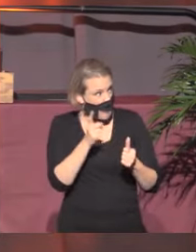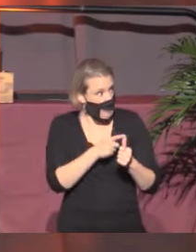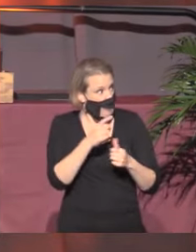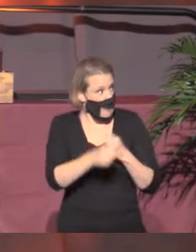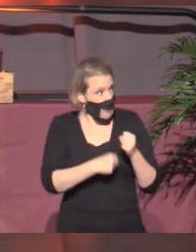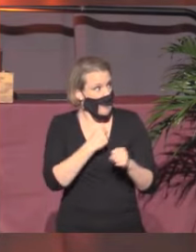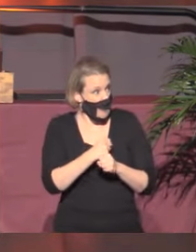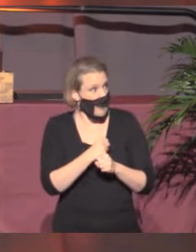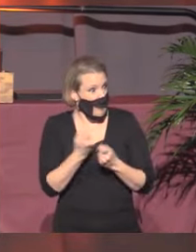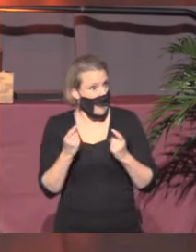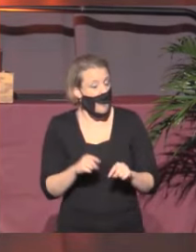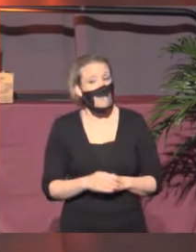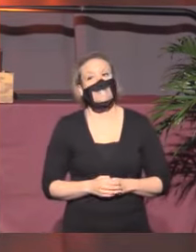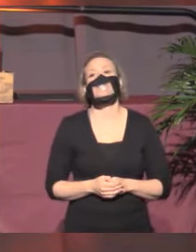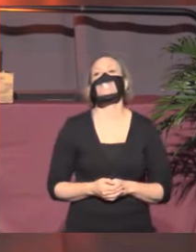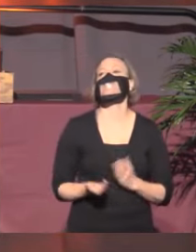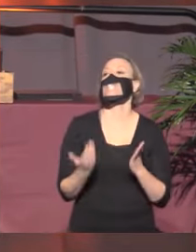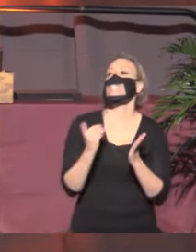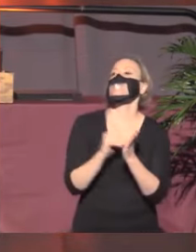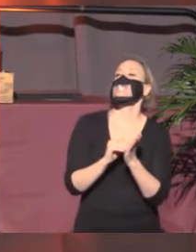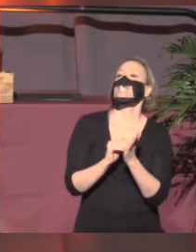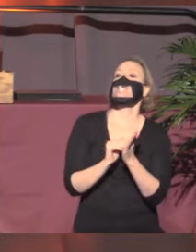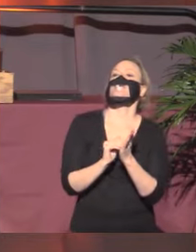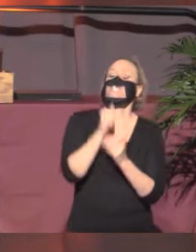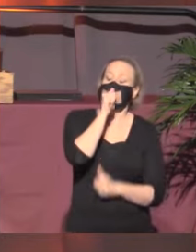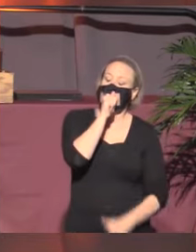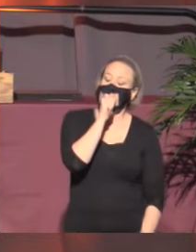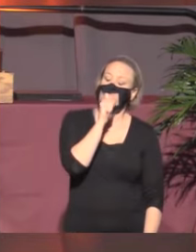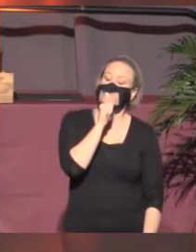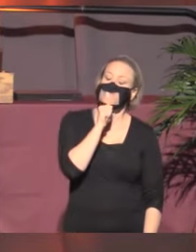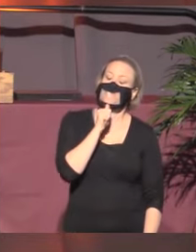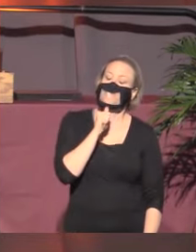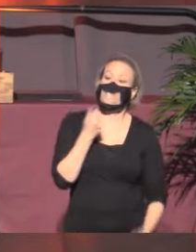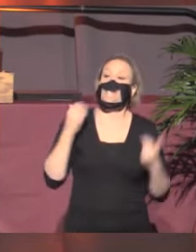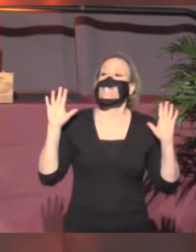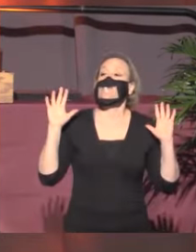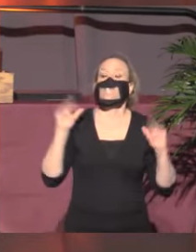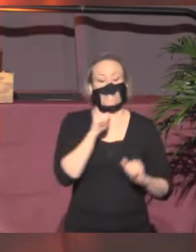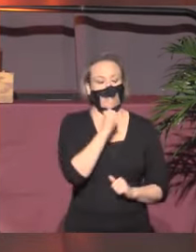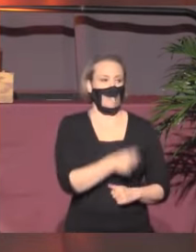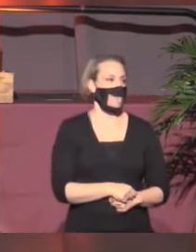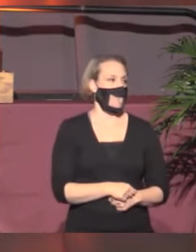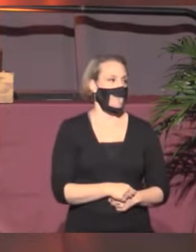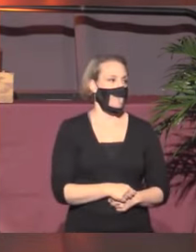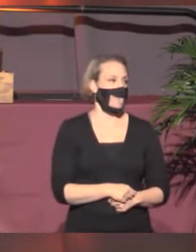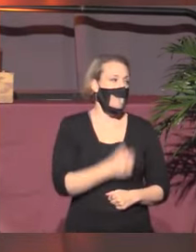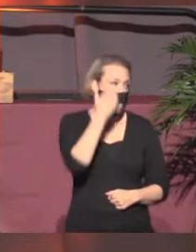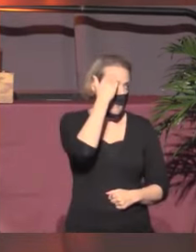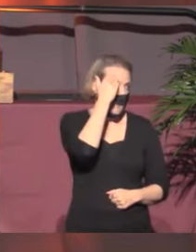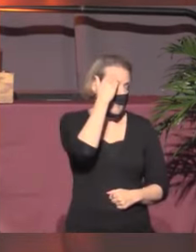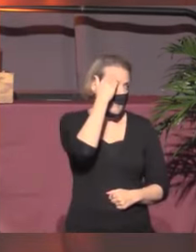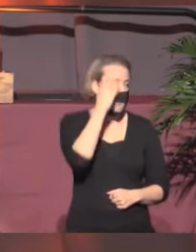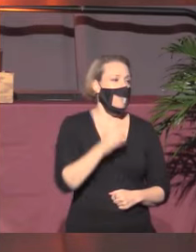again, you endured. You never gave up. You suffered to some extent in